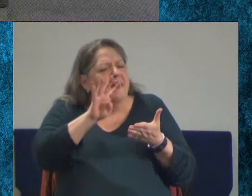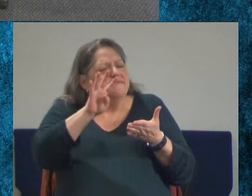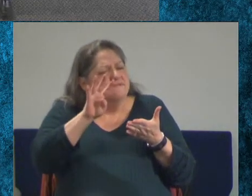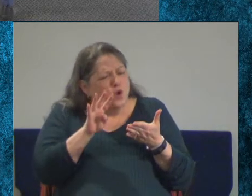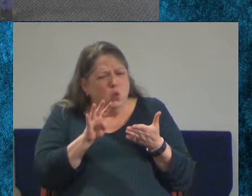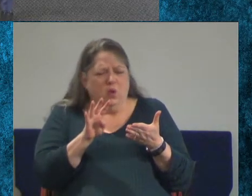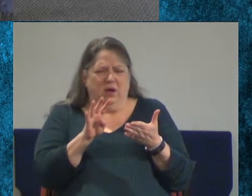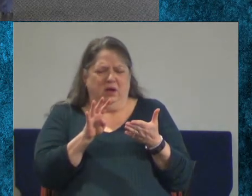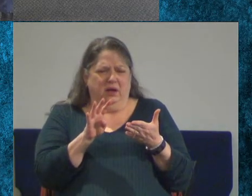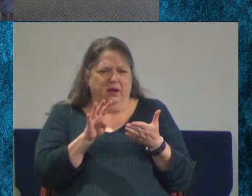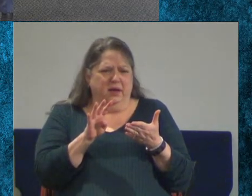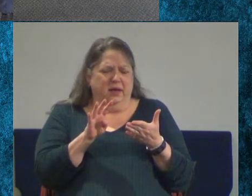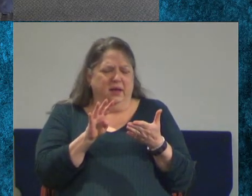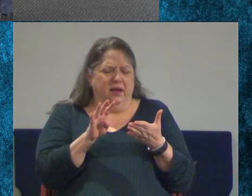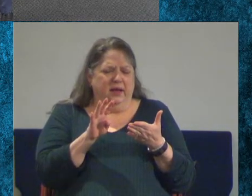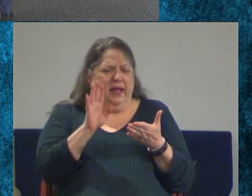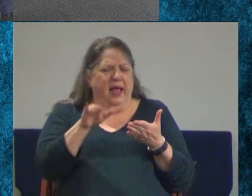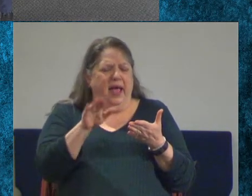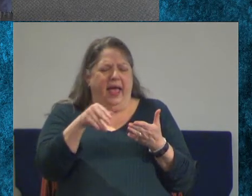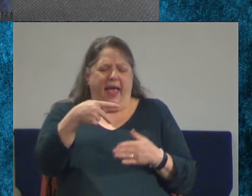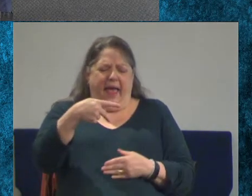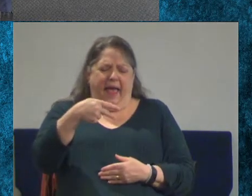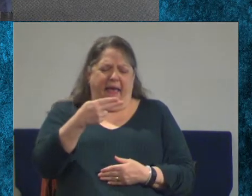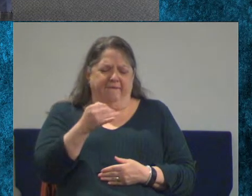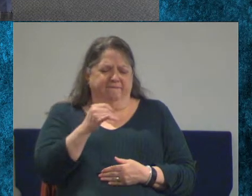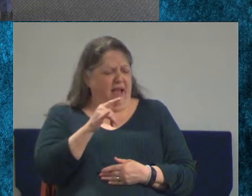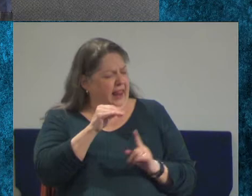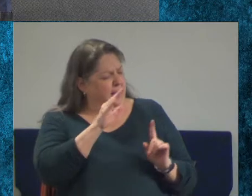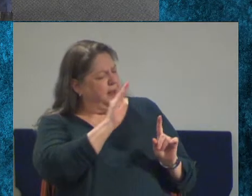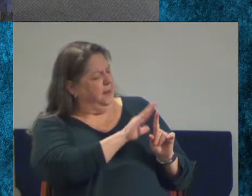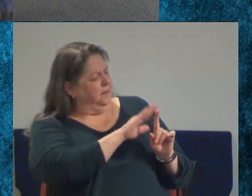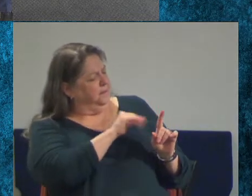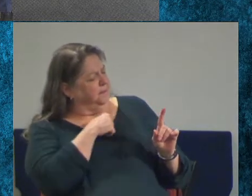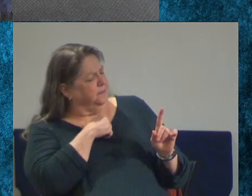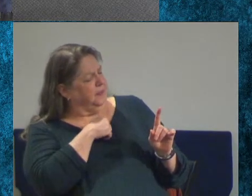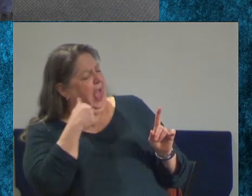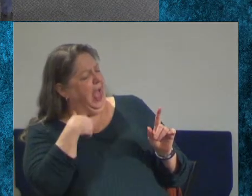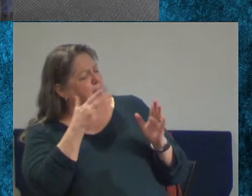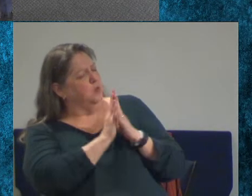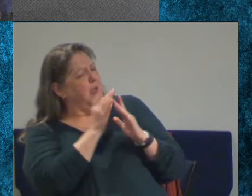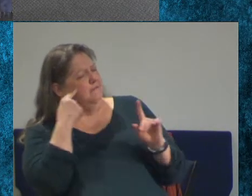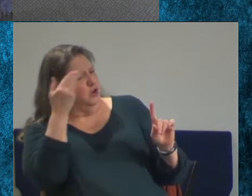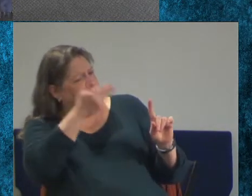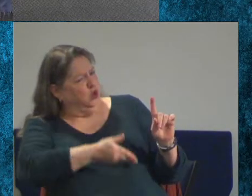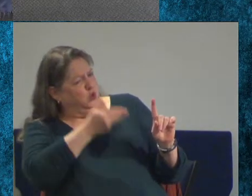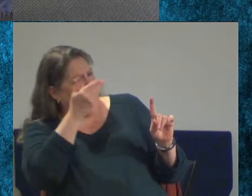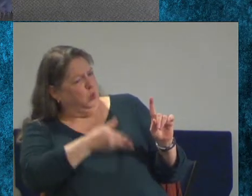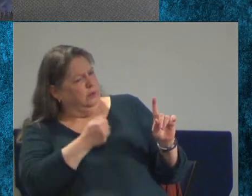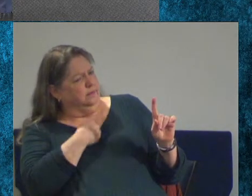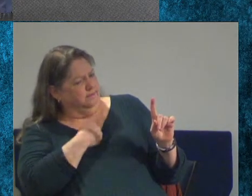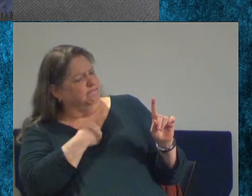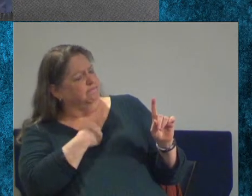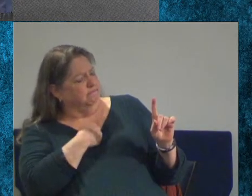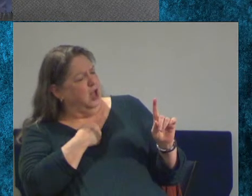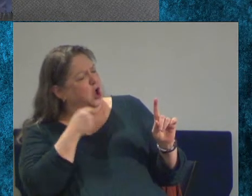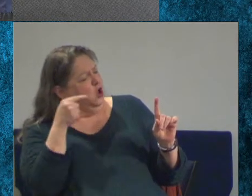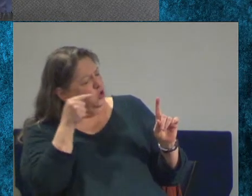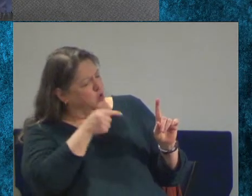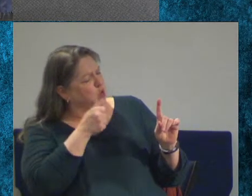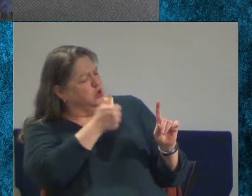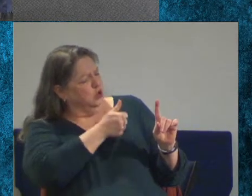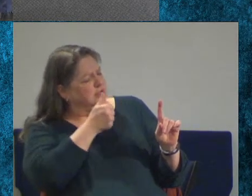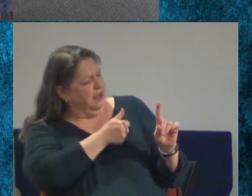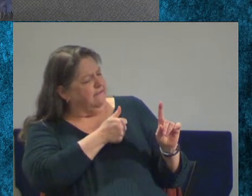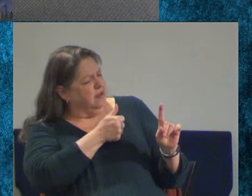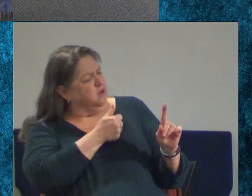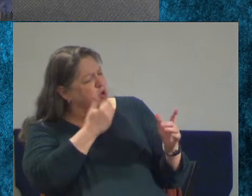reminding Philemon that he is praying for him, that he has heard of his faithfulness, and he is indeed praying for them. And